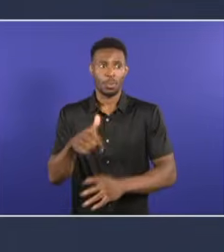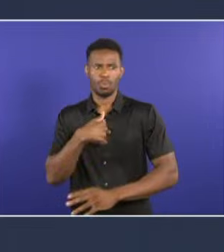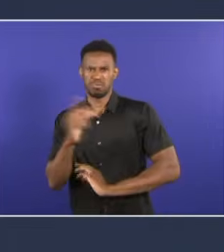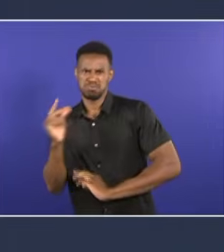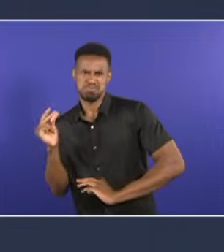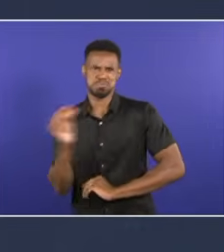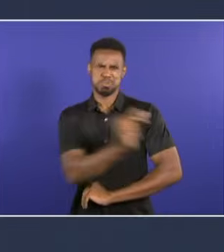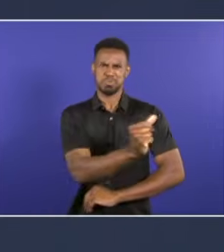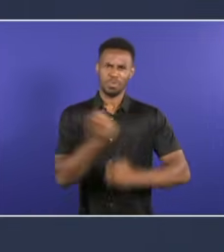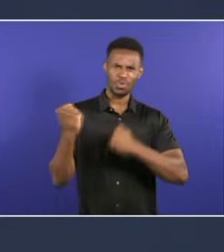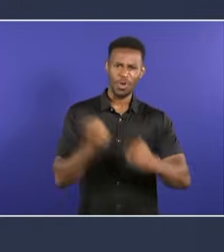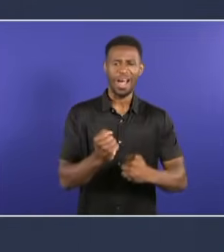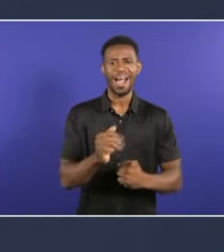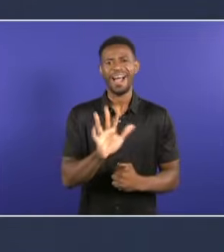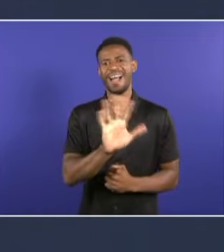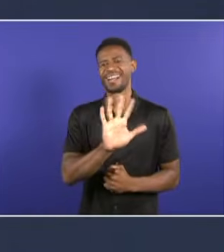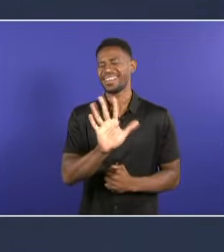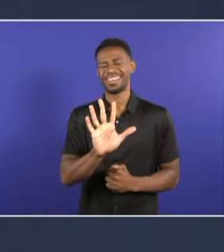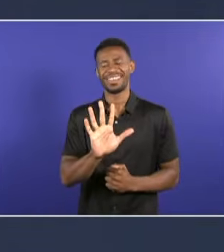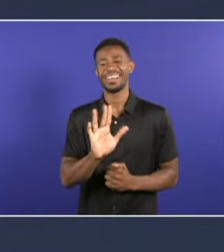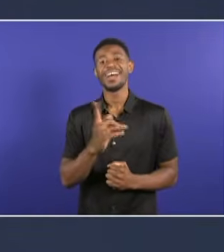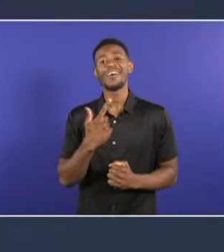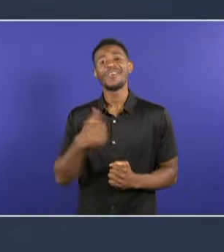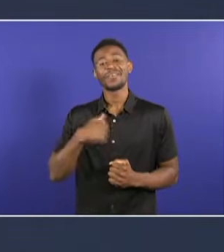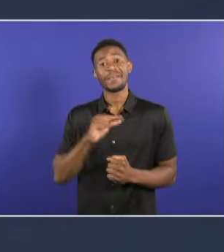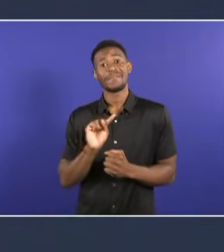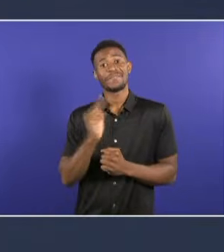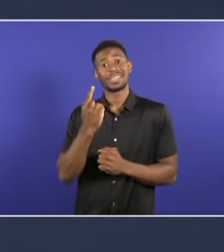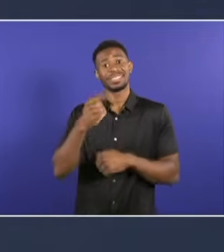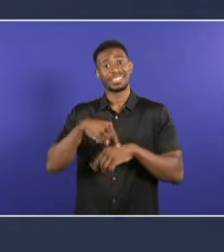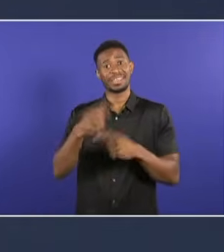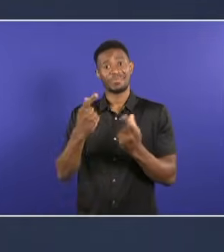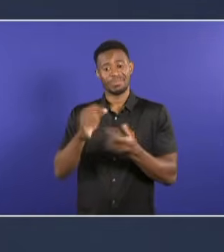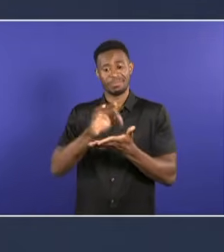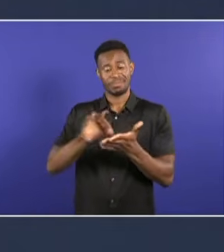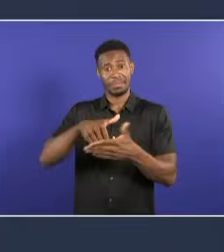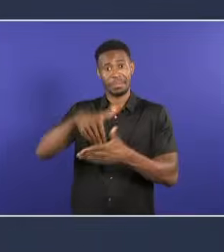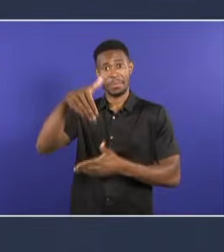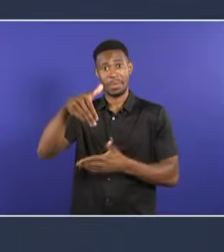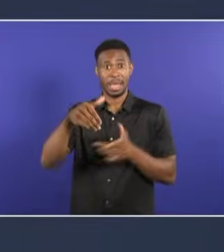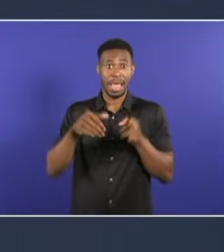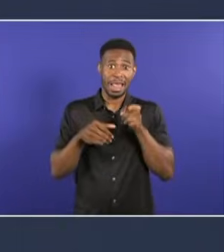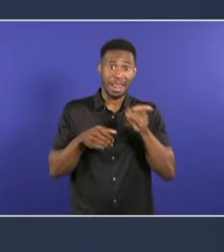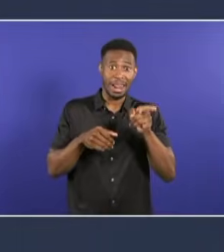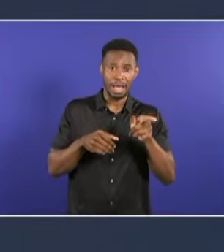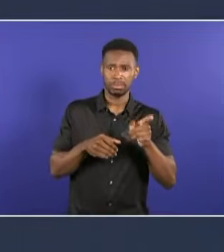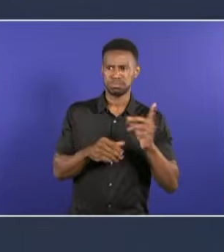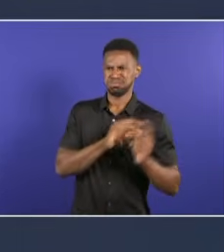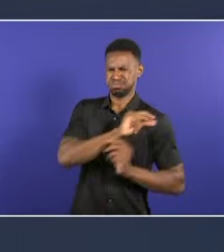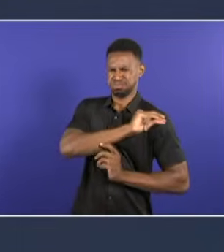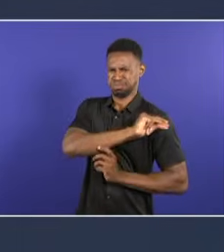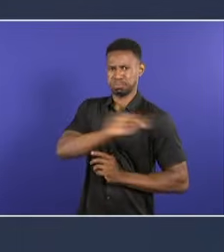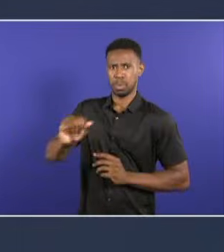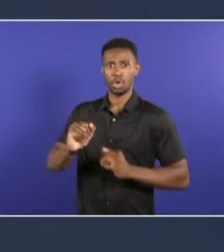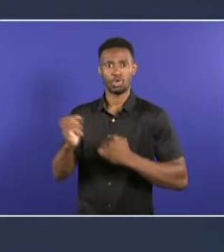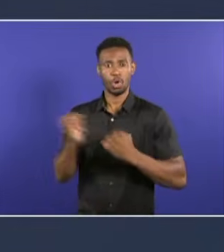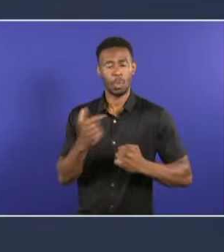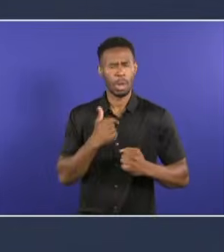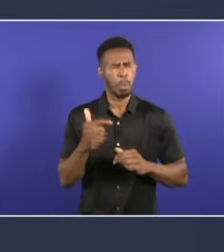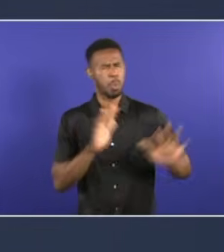first election, we were thoroughly defeated, in fact. And I learned an important lesson about politics and